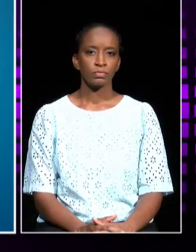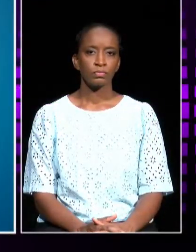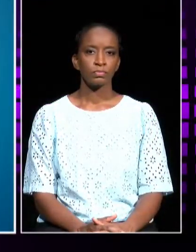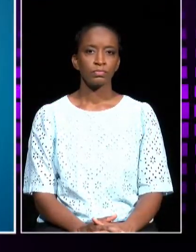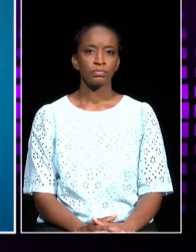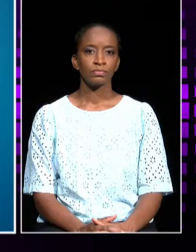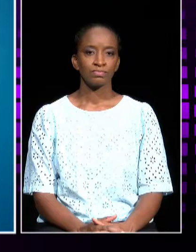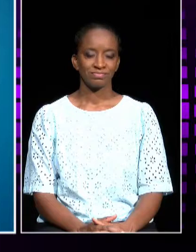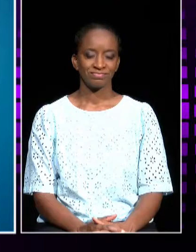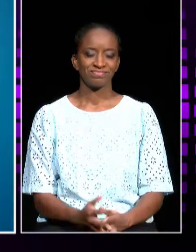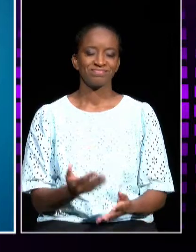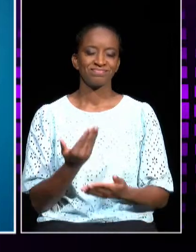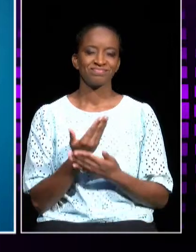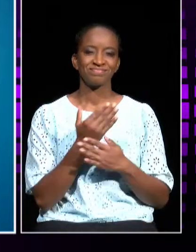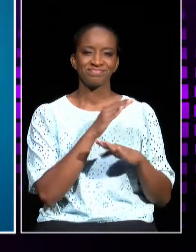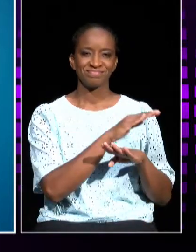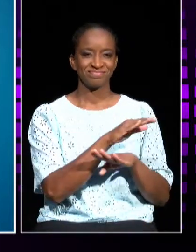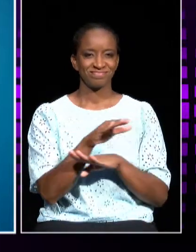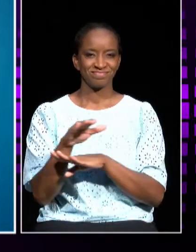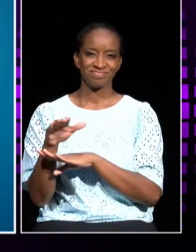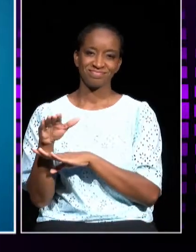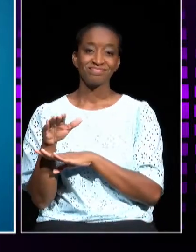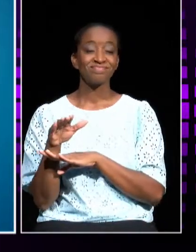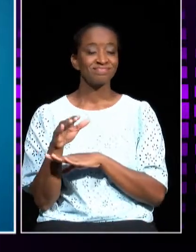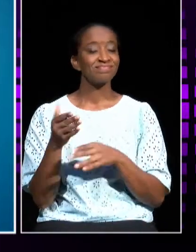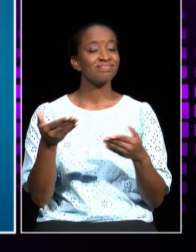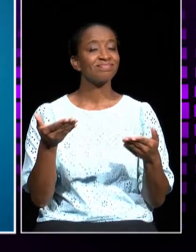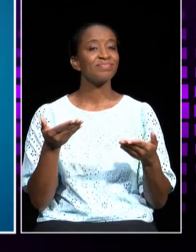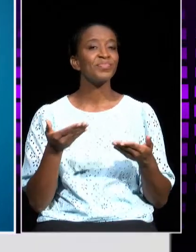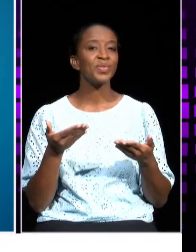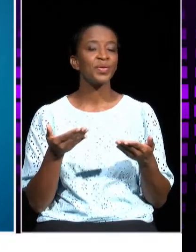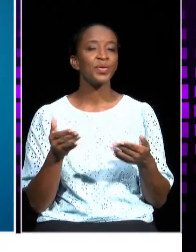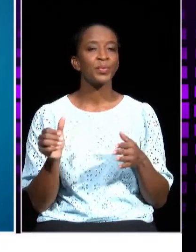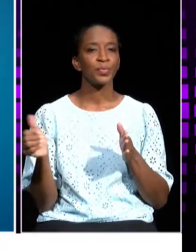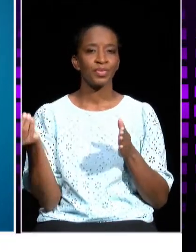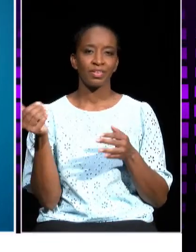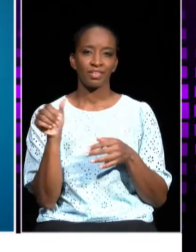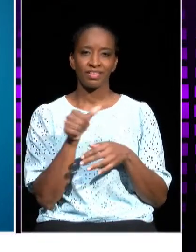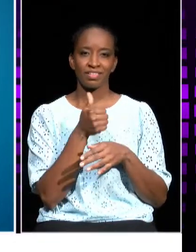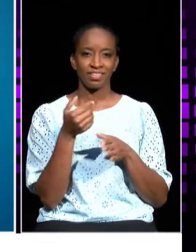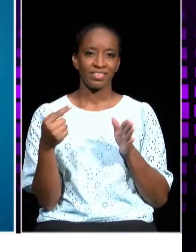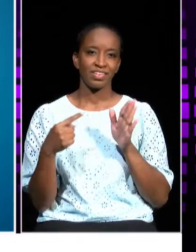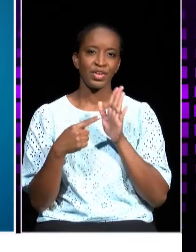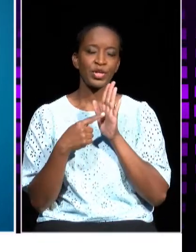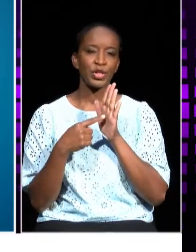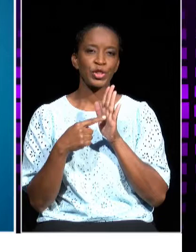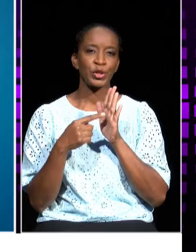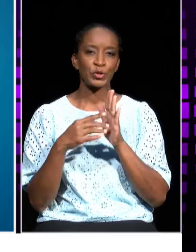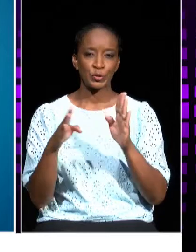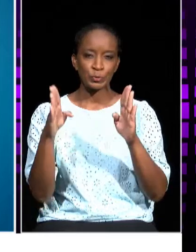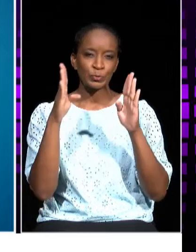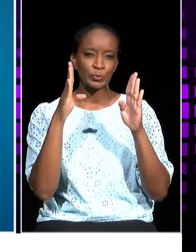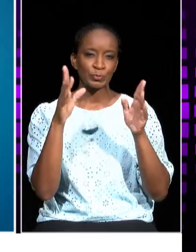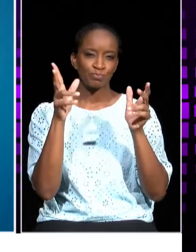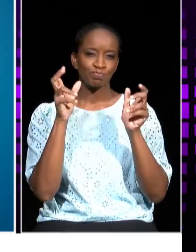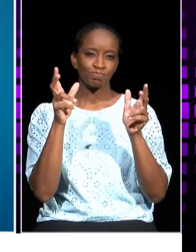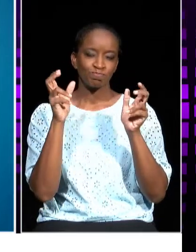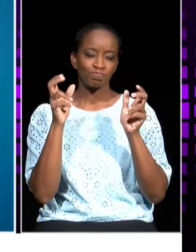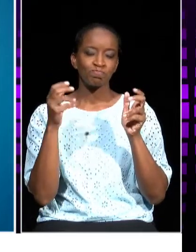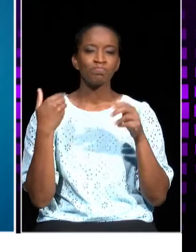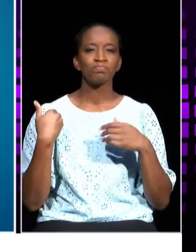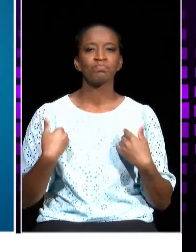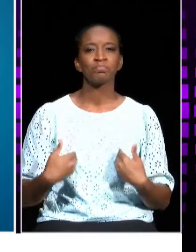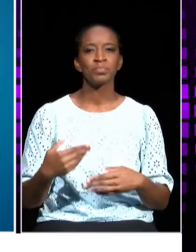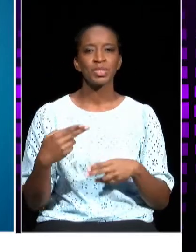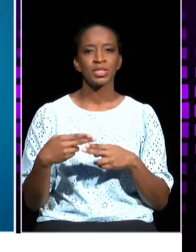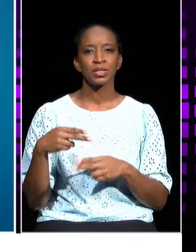Good evening, everyone, and welcome to another episode of Listen Up Accord. My name is Pierre Cooke. I stand in the Barbados